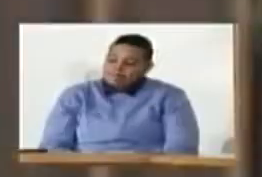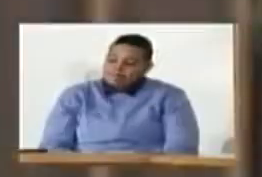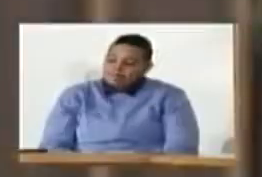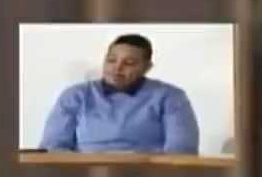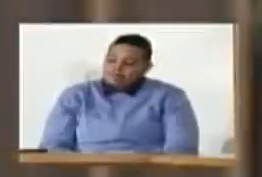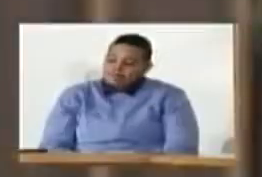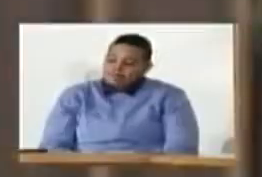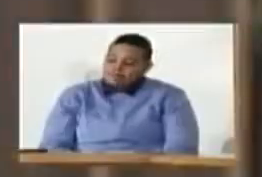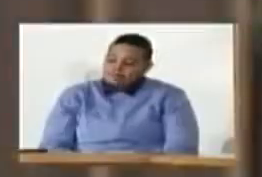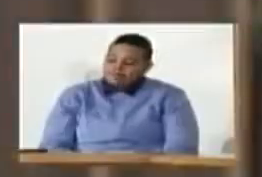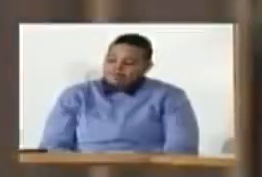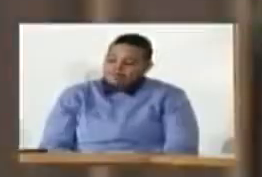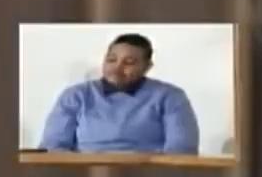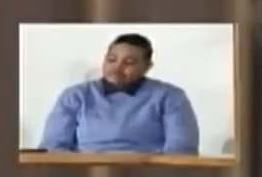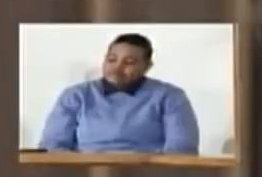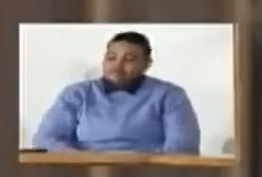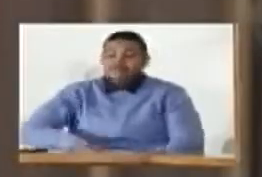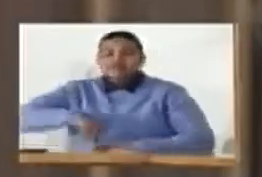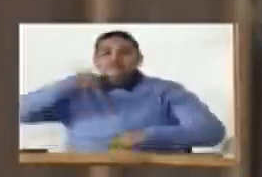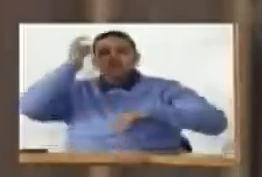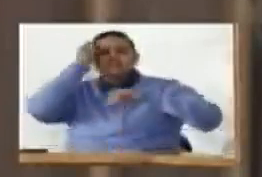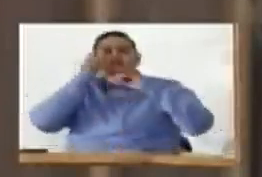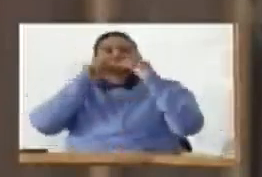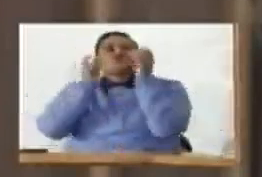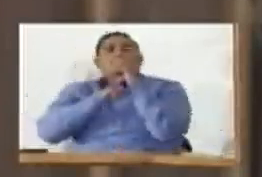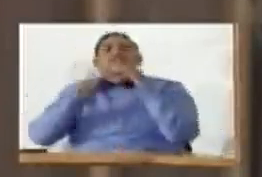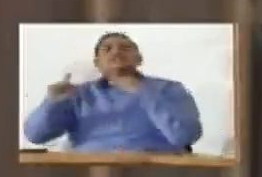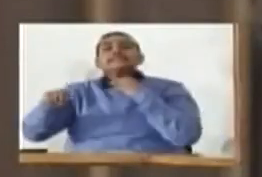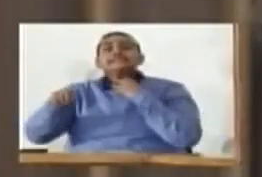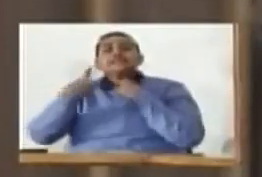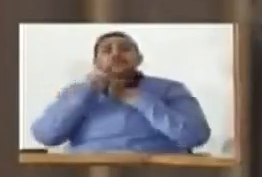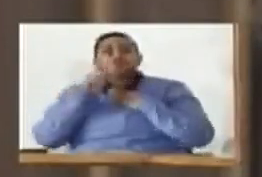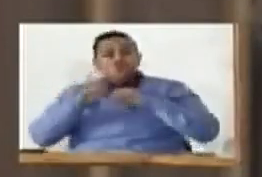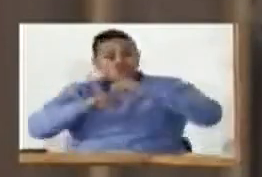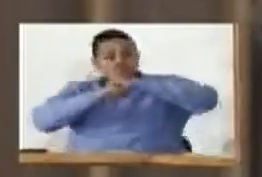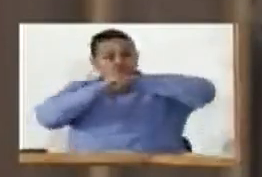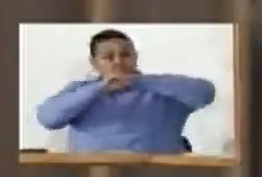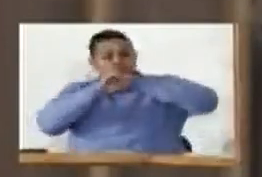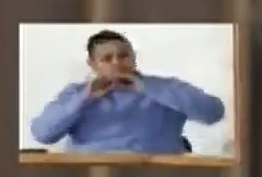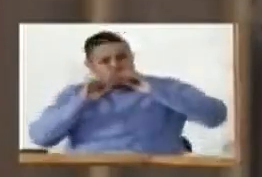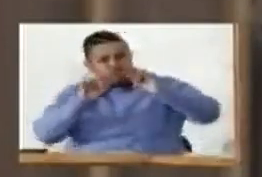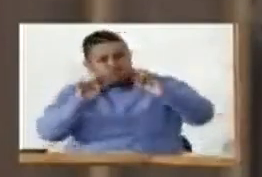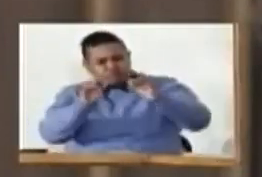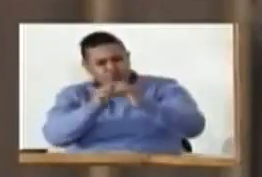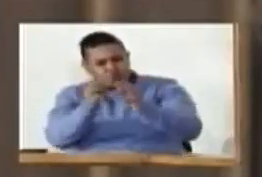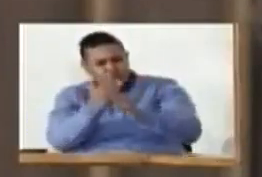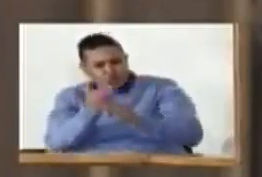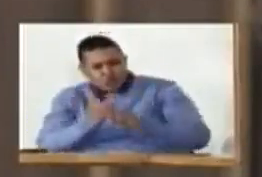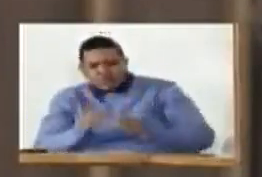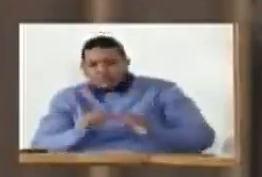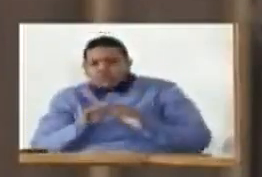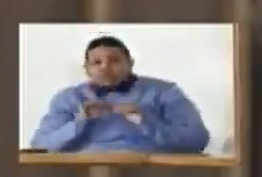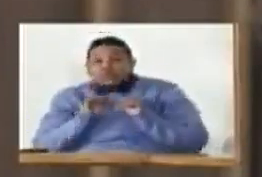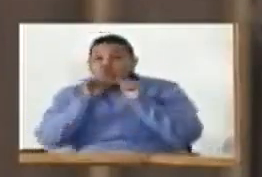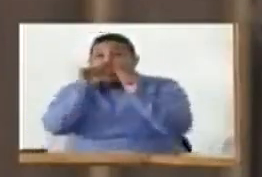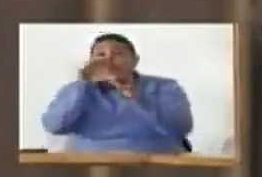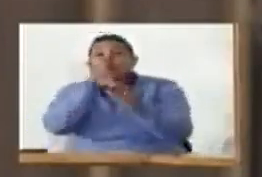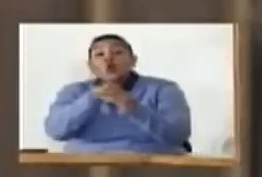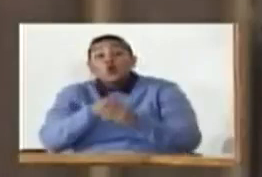The government recognizes the need to promote efficient, sustainable, and inclusive development to